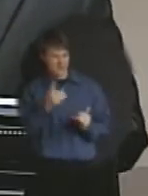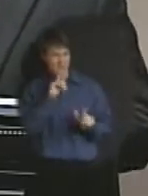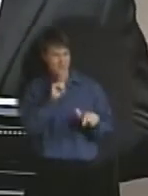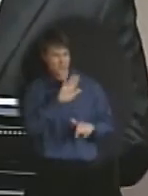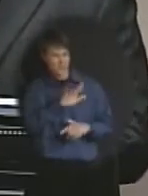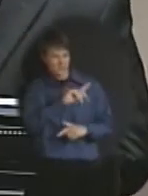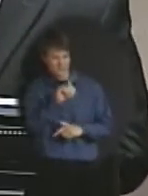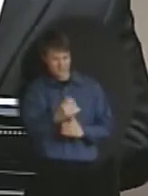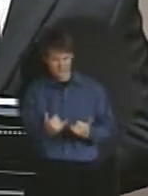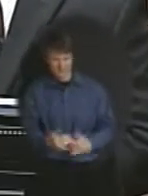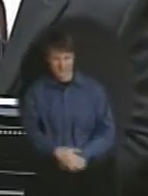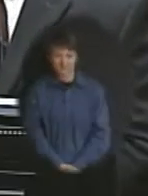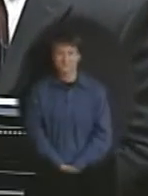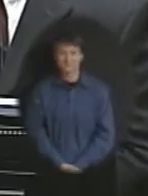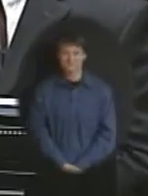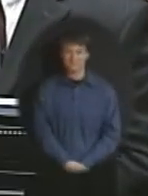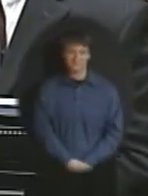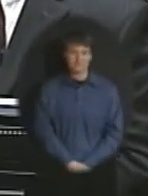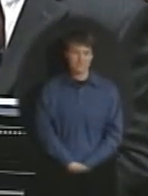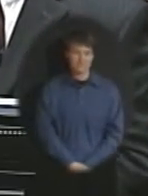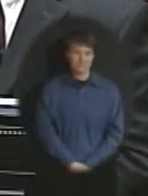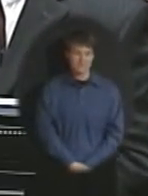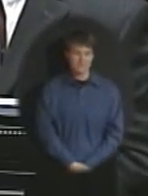questions. No, I'll come back, sorry.